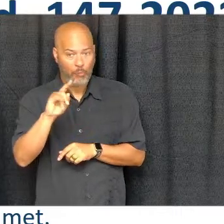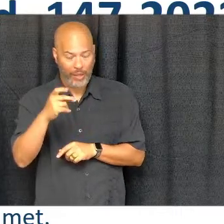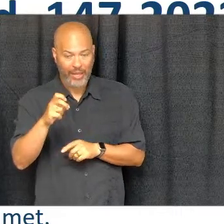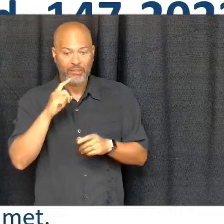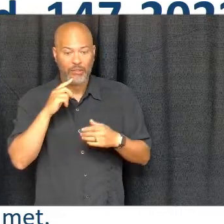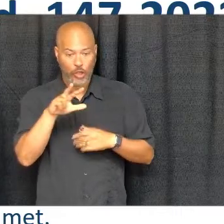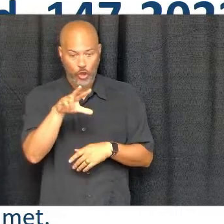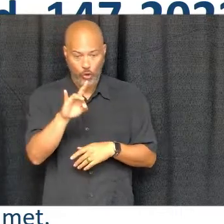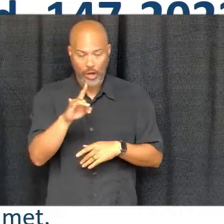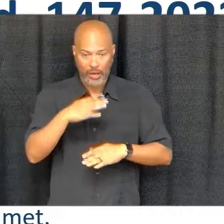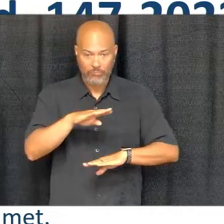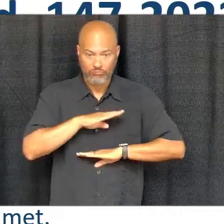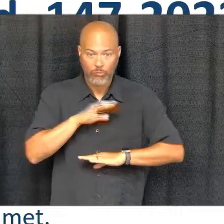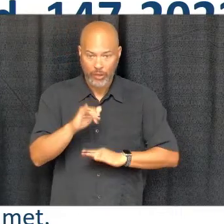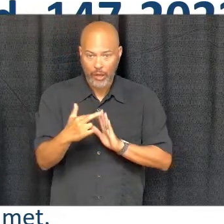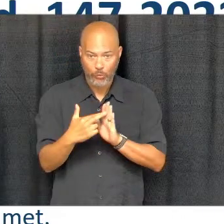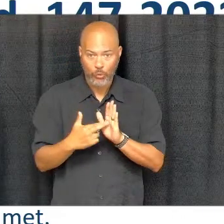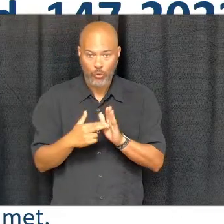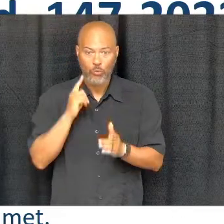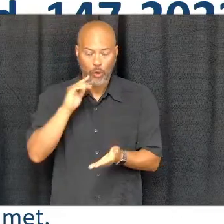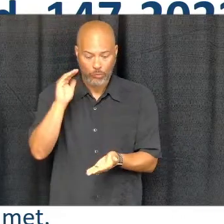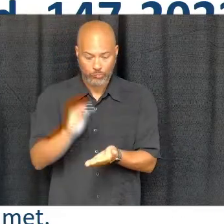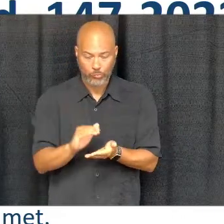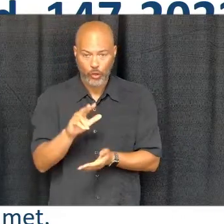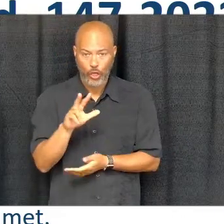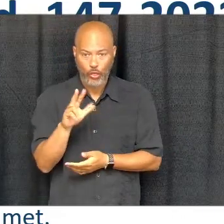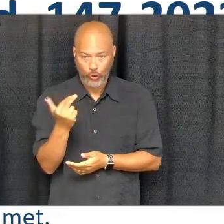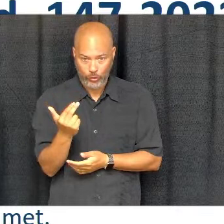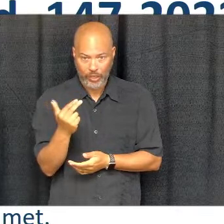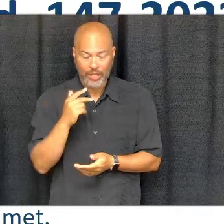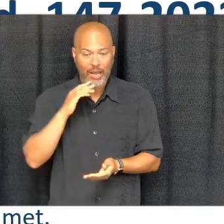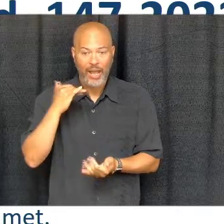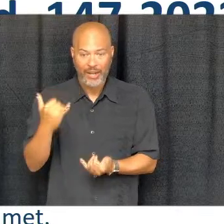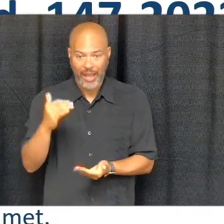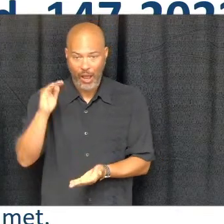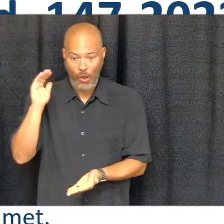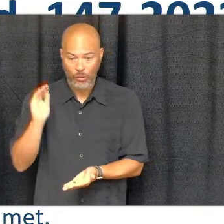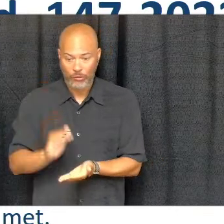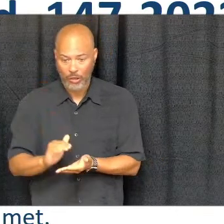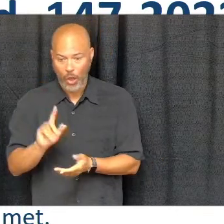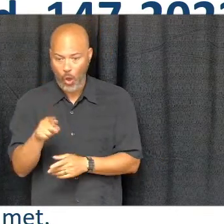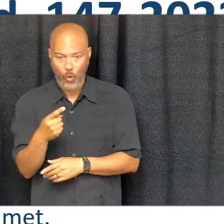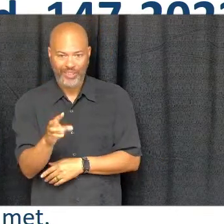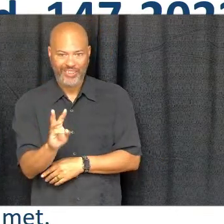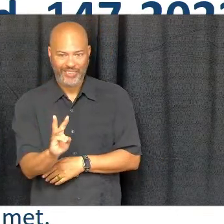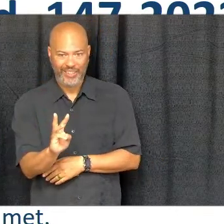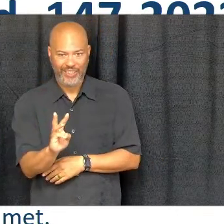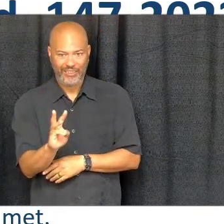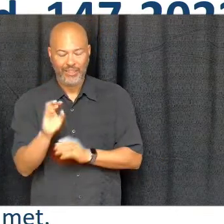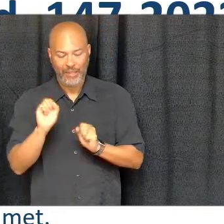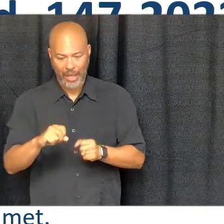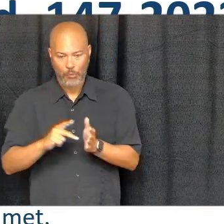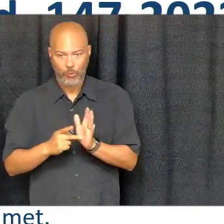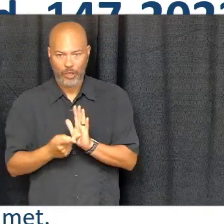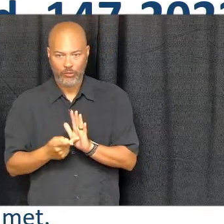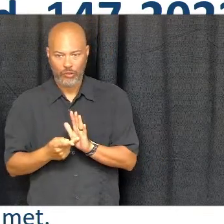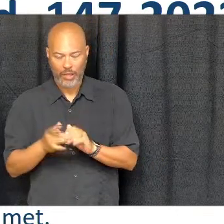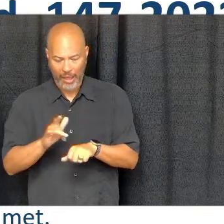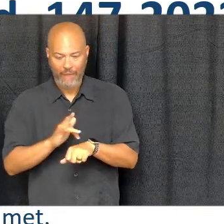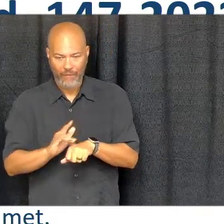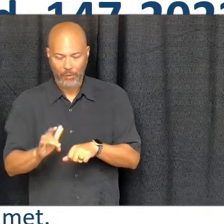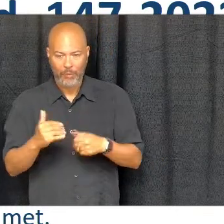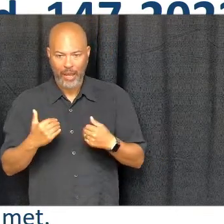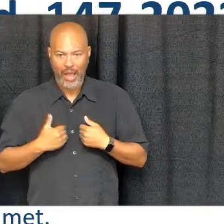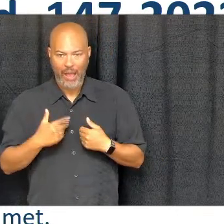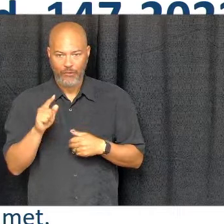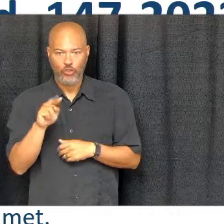38 compliant lots. That drops to 13. And of those 13, there are now only 6 lots that could potentially, that are vacant currently, that